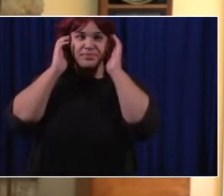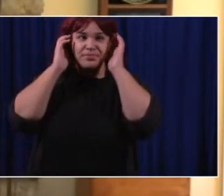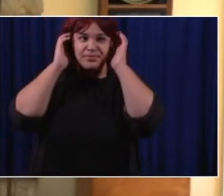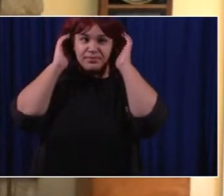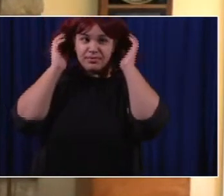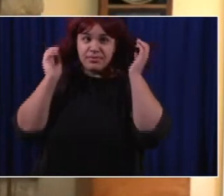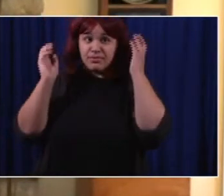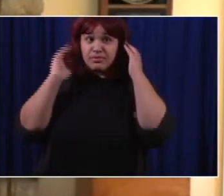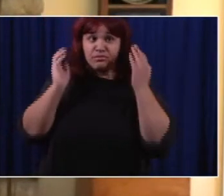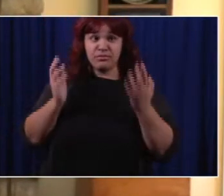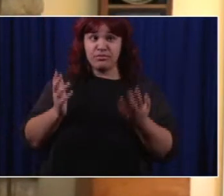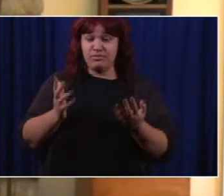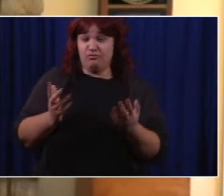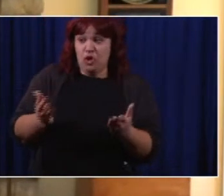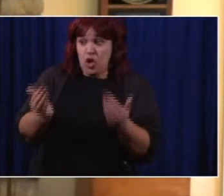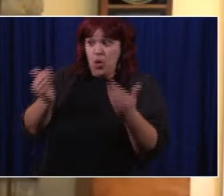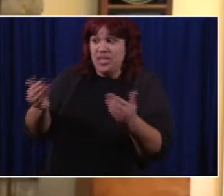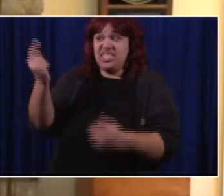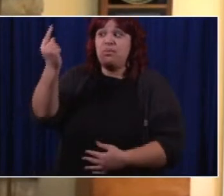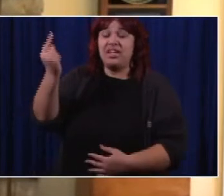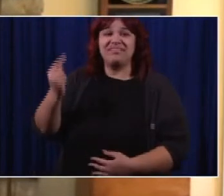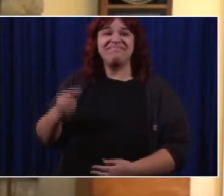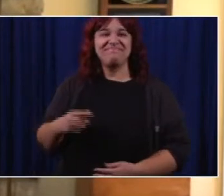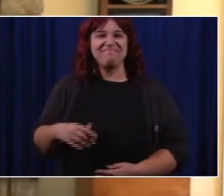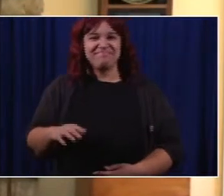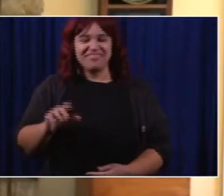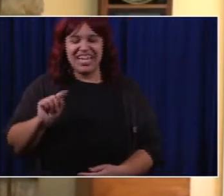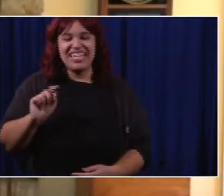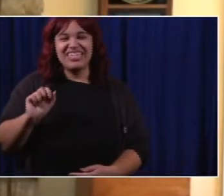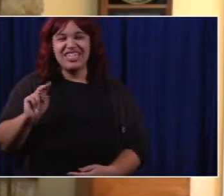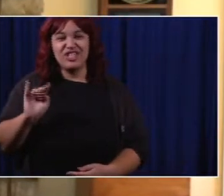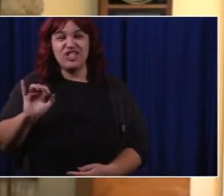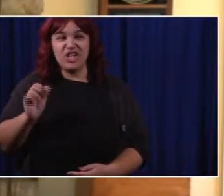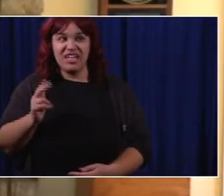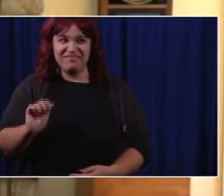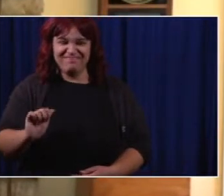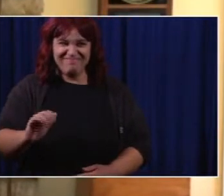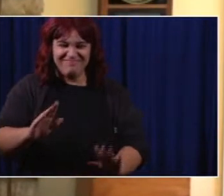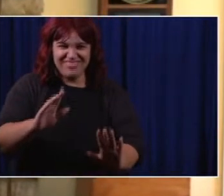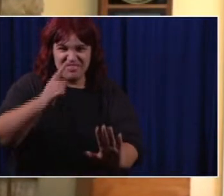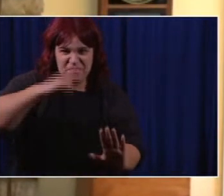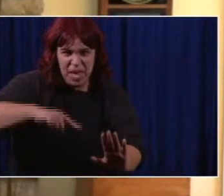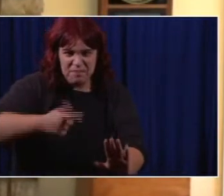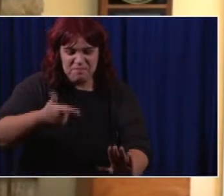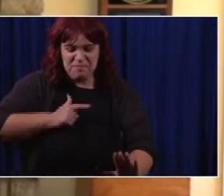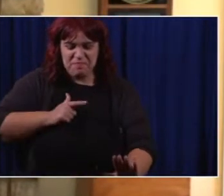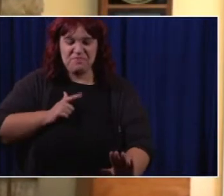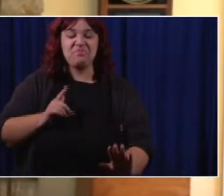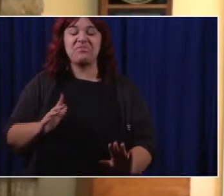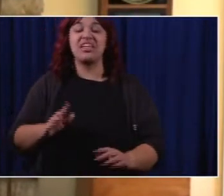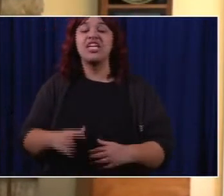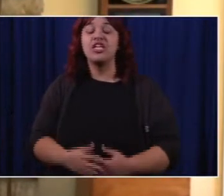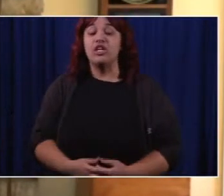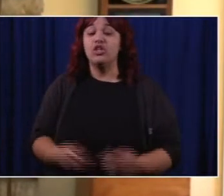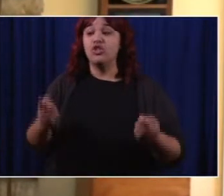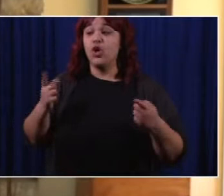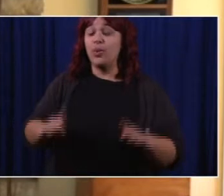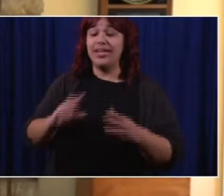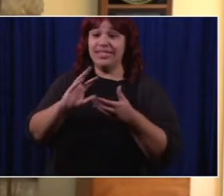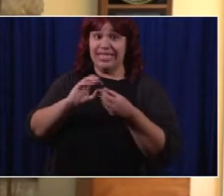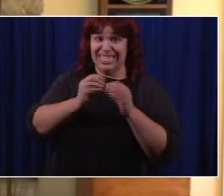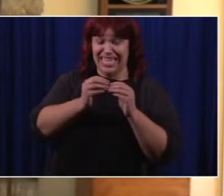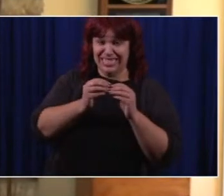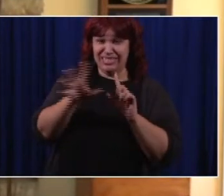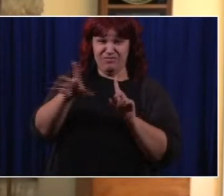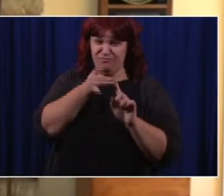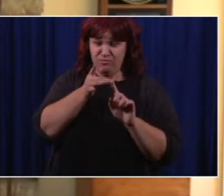Go ahead, somebody. If I may, Governor, thank you for taking my question. With cases rising and as